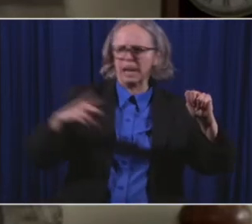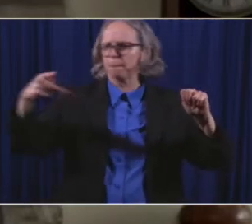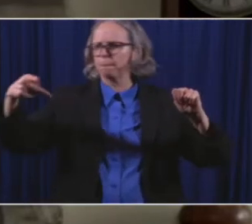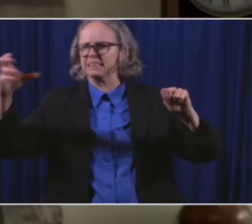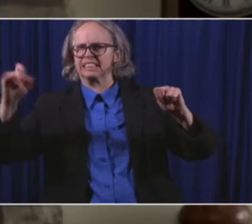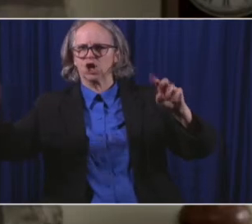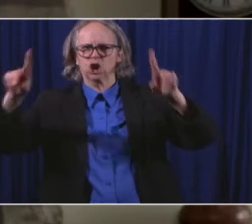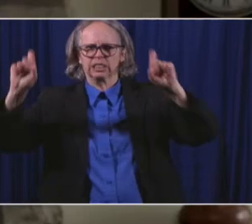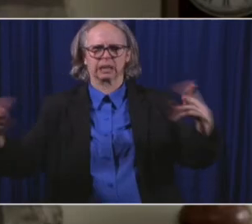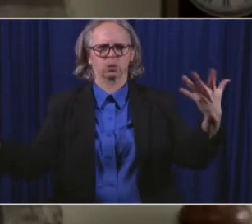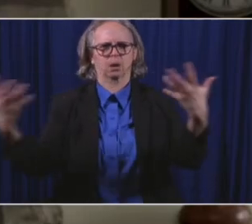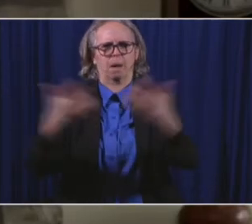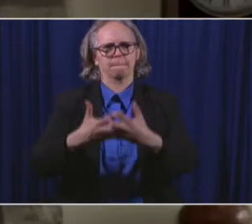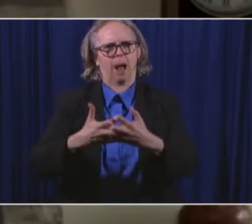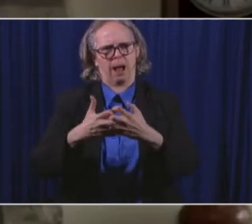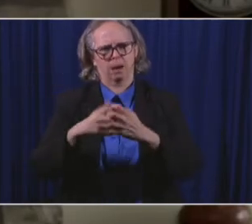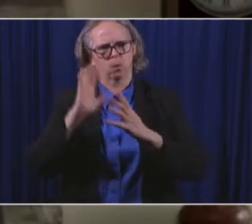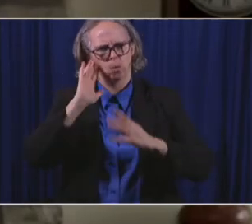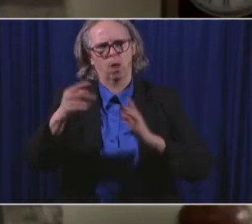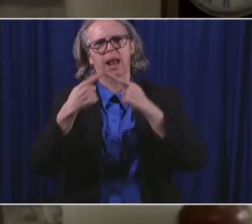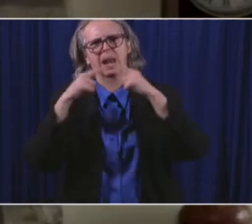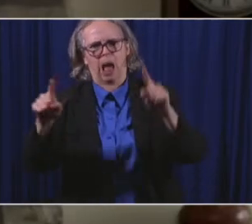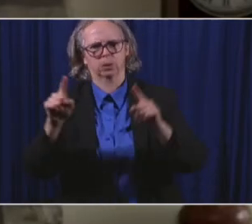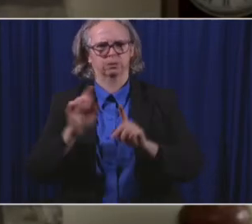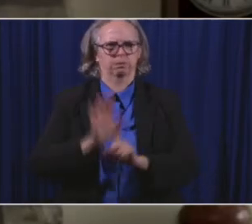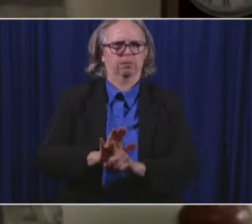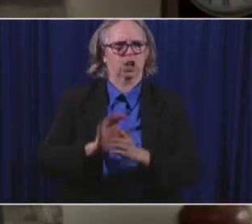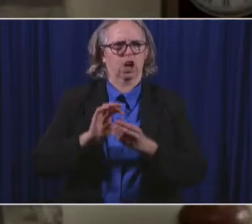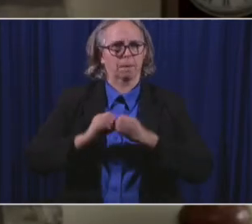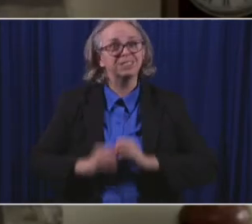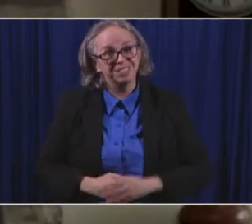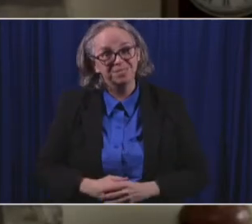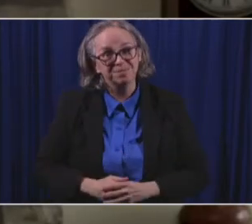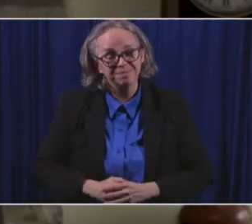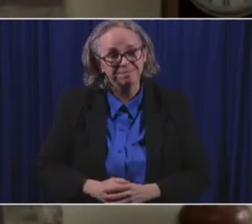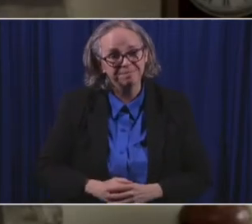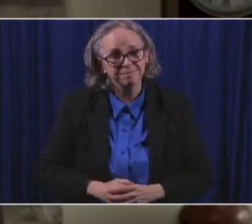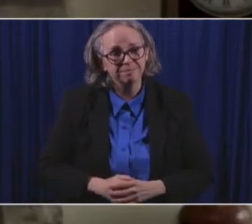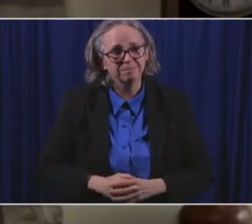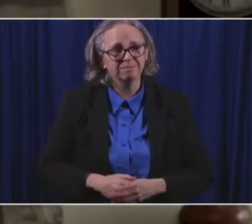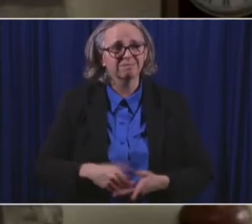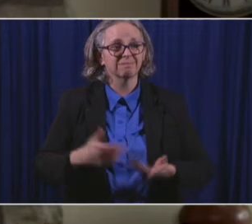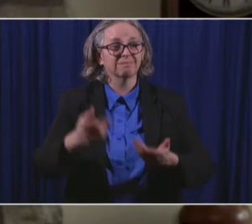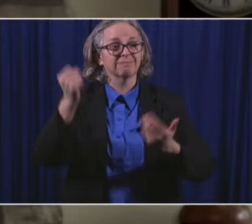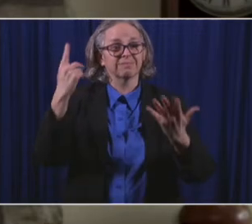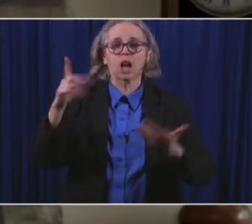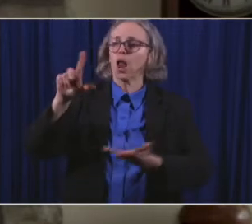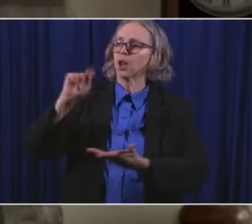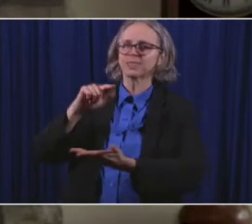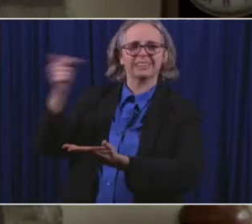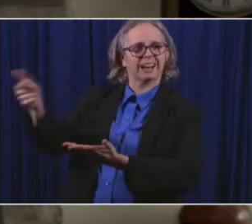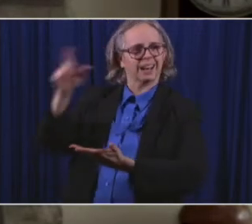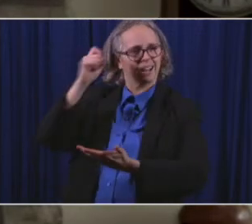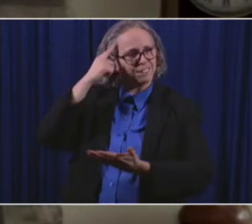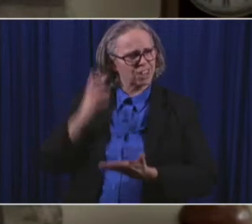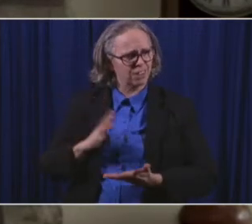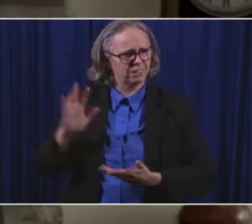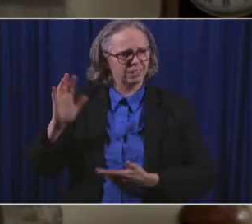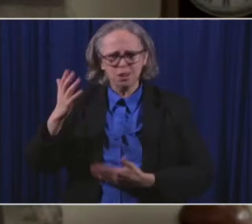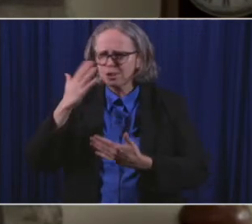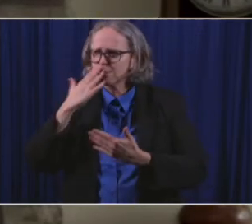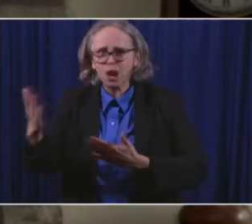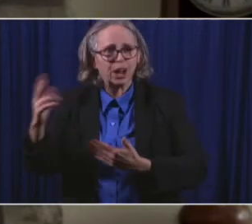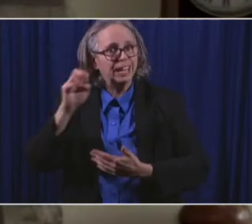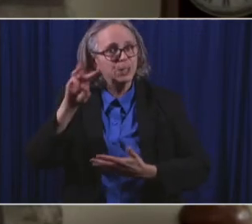the Lieutenant Governor Husted, who's there. John, you've got some very good news for us today, and I think